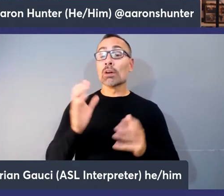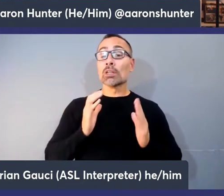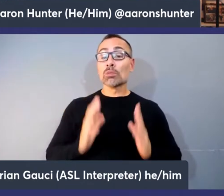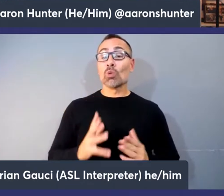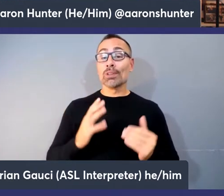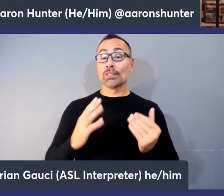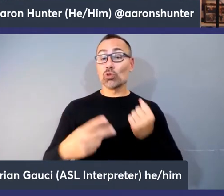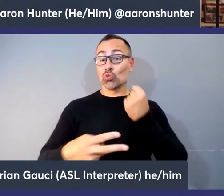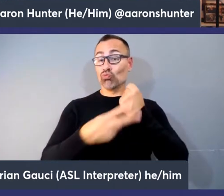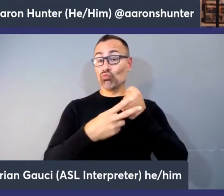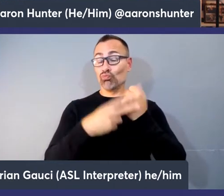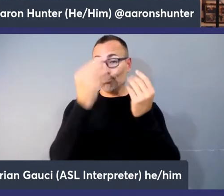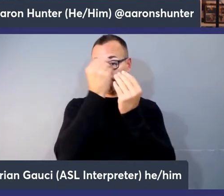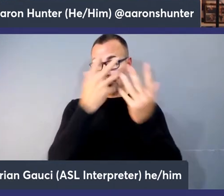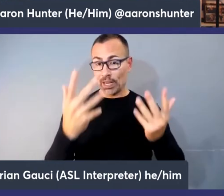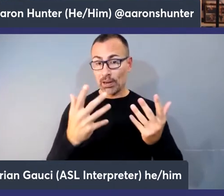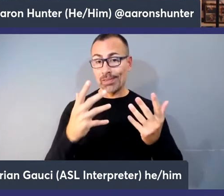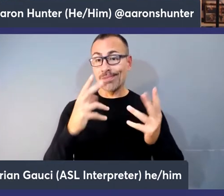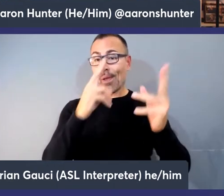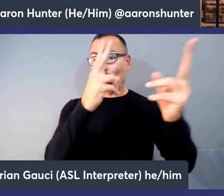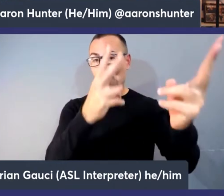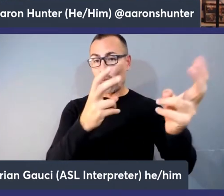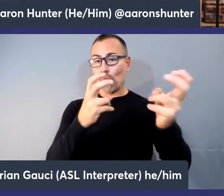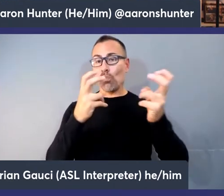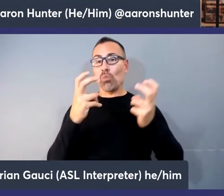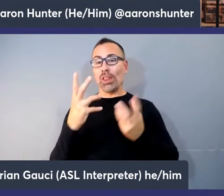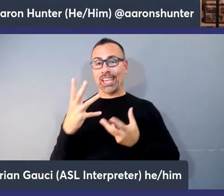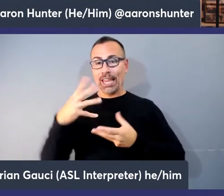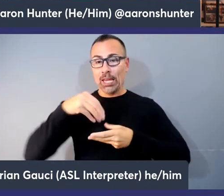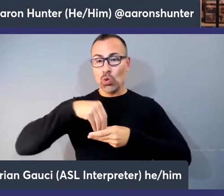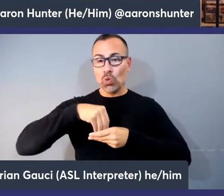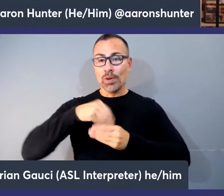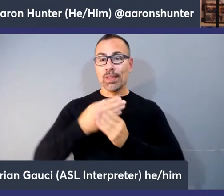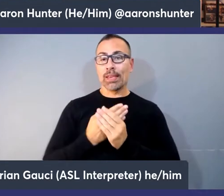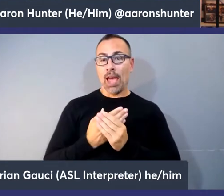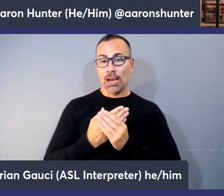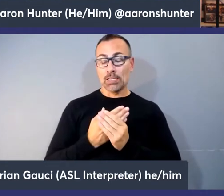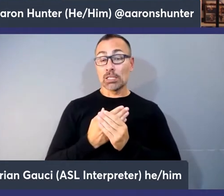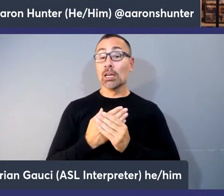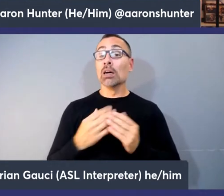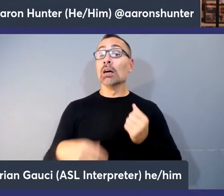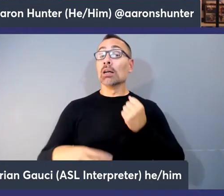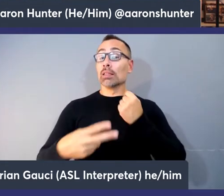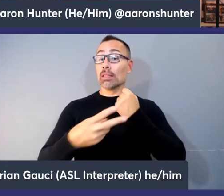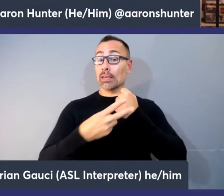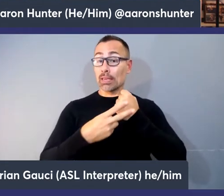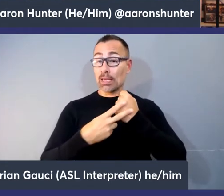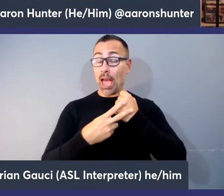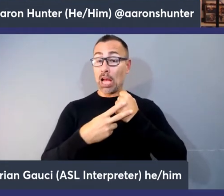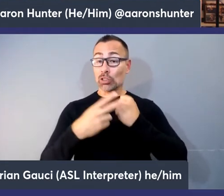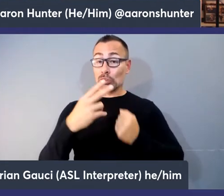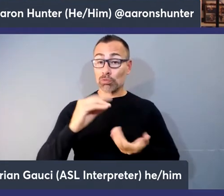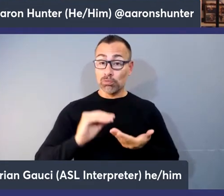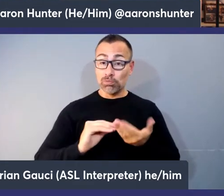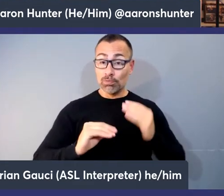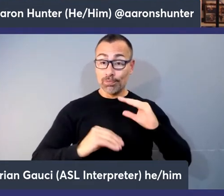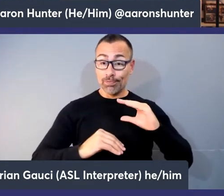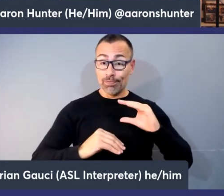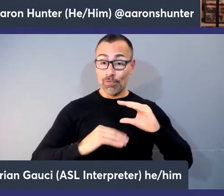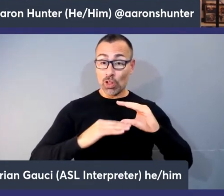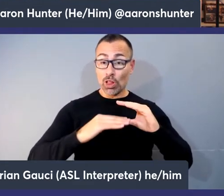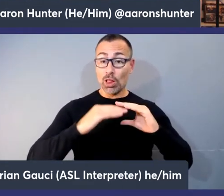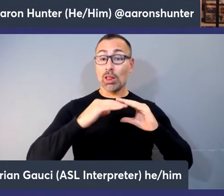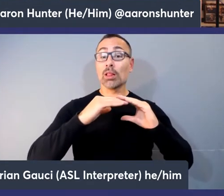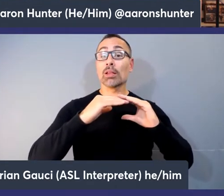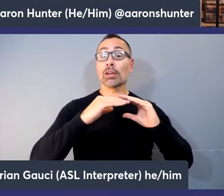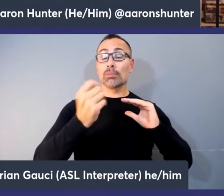They're pulling the data into the cache. Cache is filling up. So as the cache fills up, it understands and it cycles out the less recently